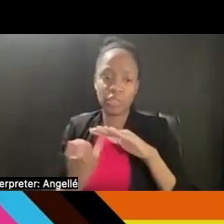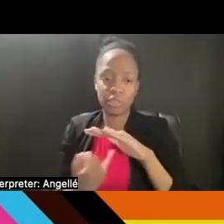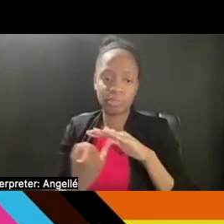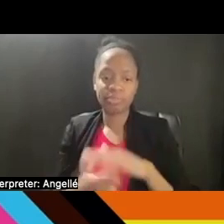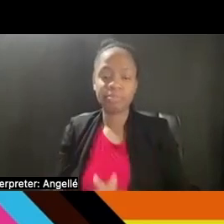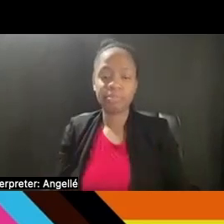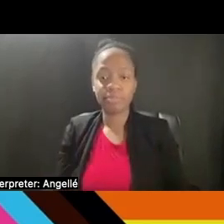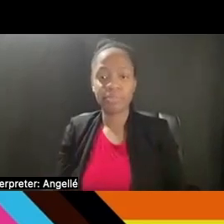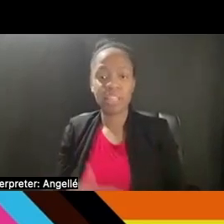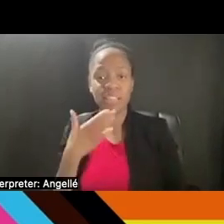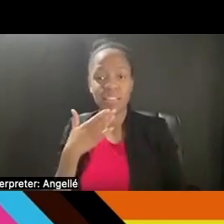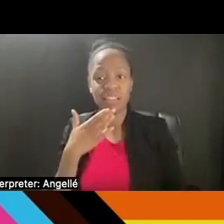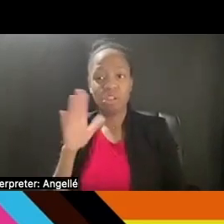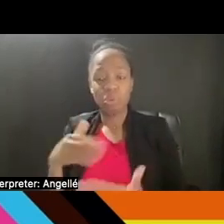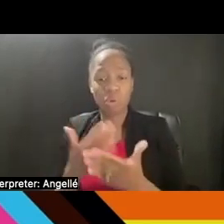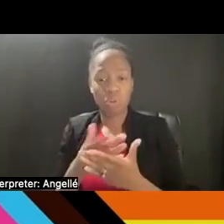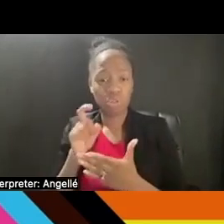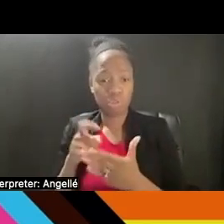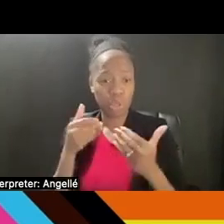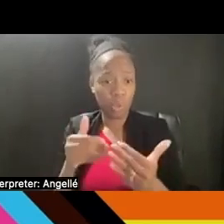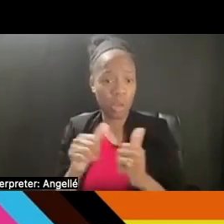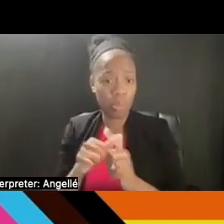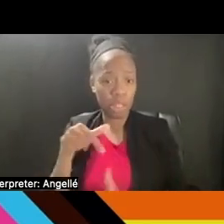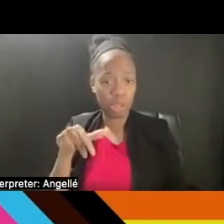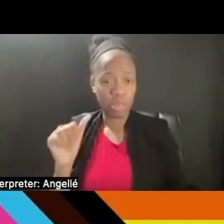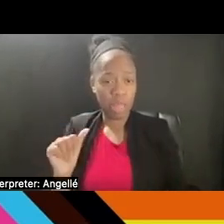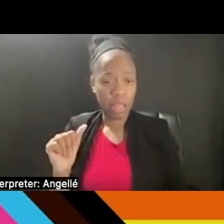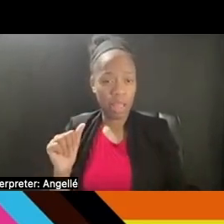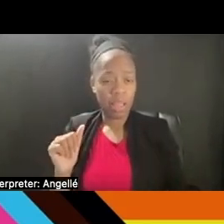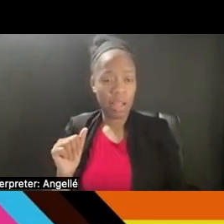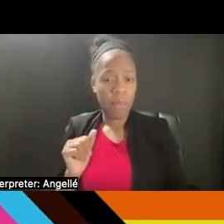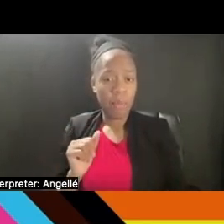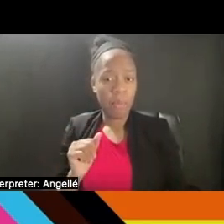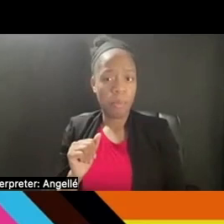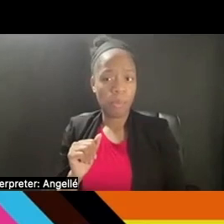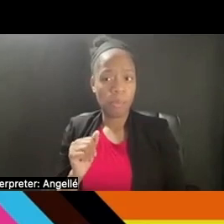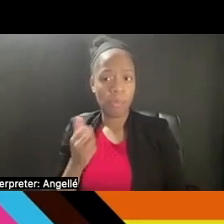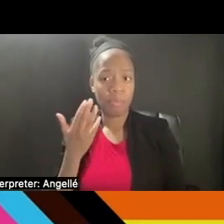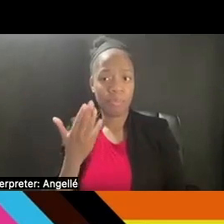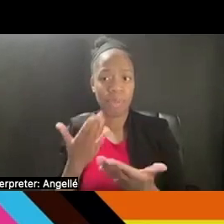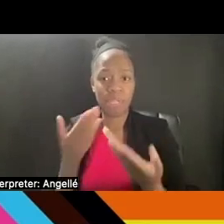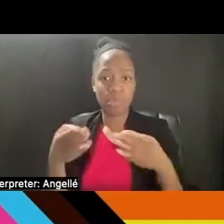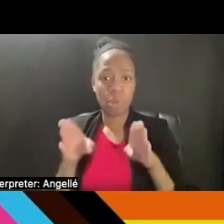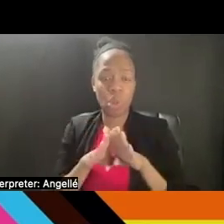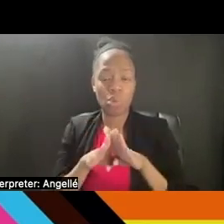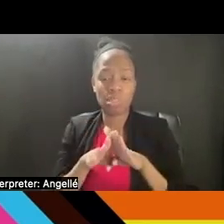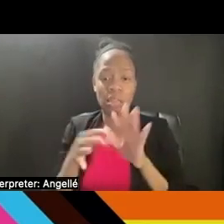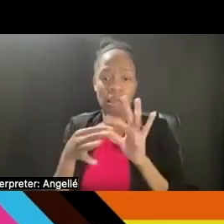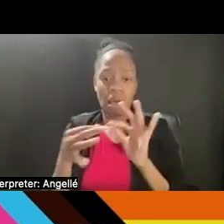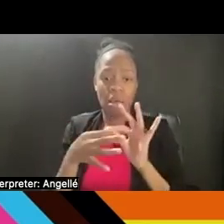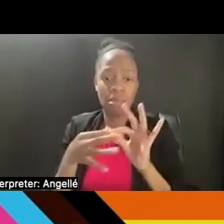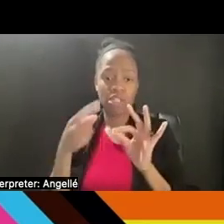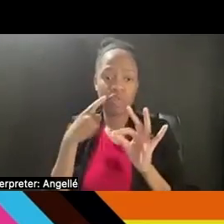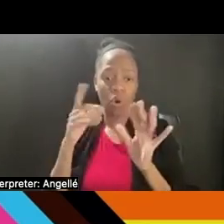all. Should we do Q&A or maybe some closing remarks for the